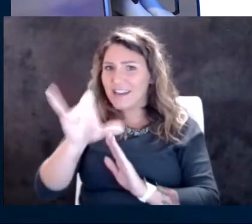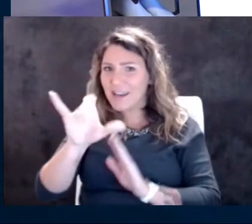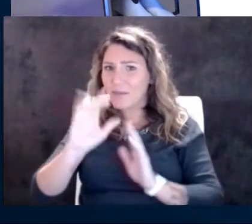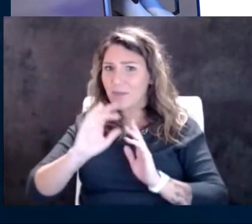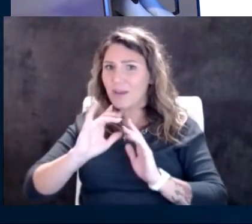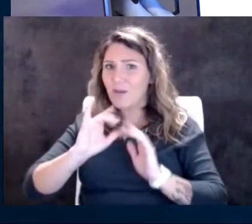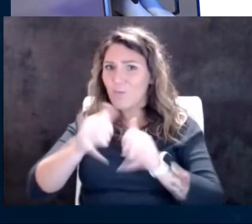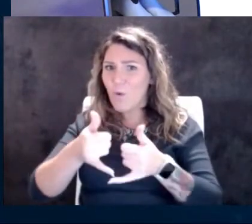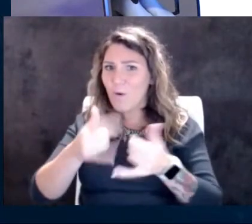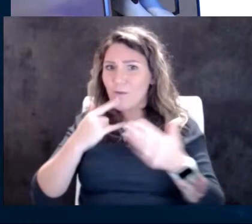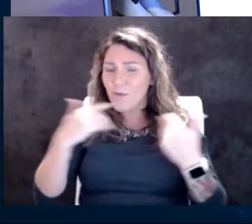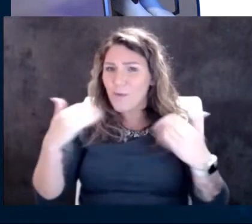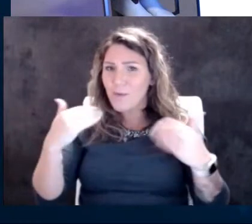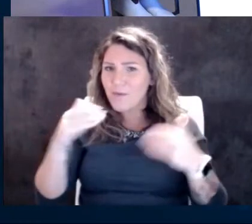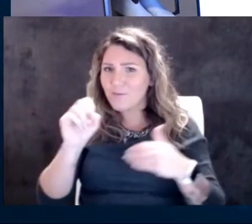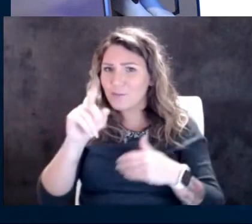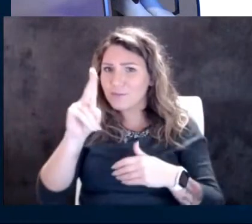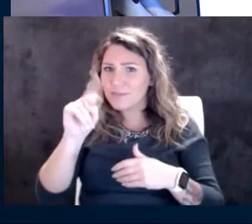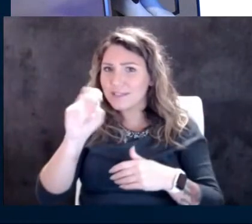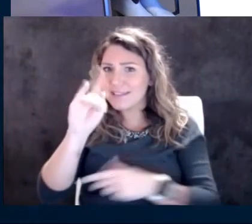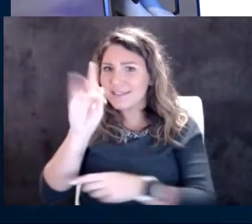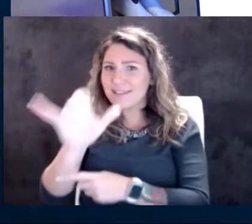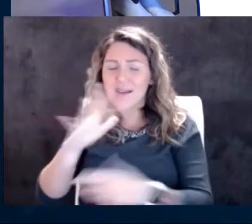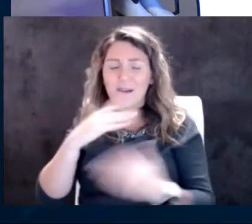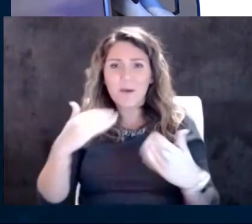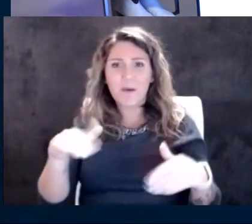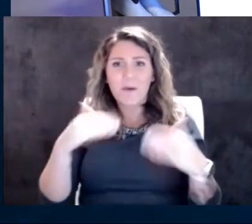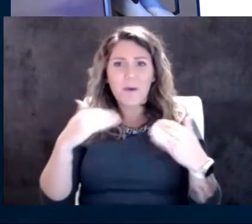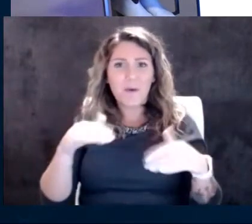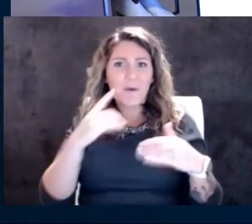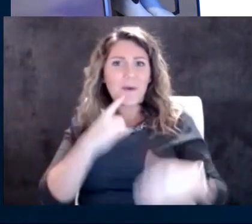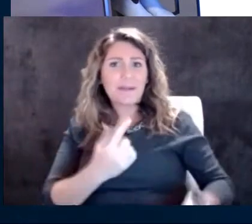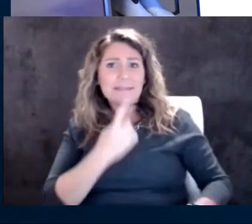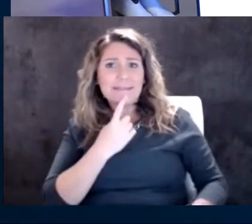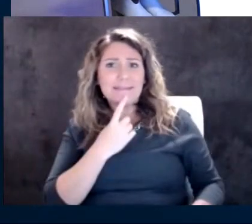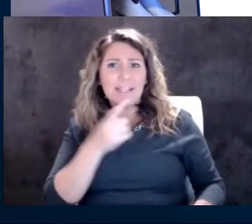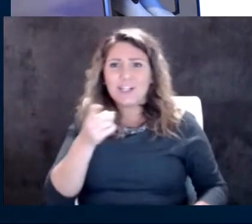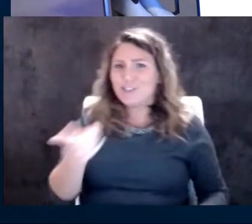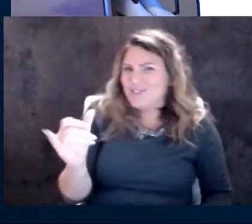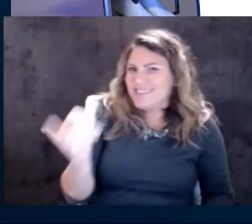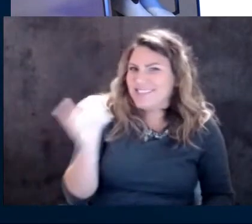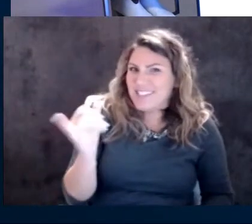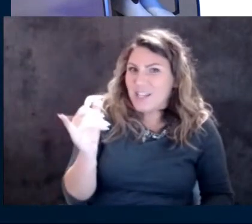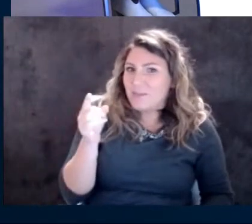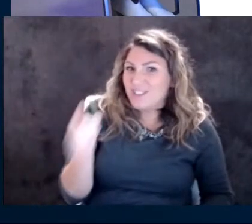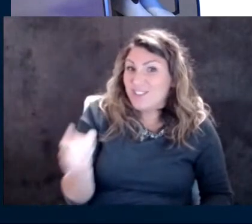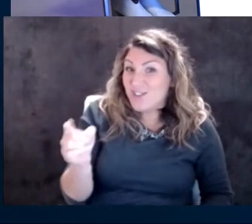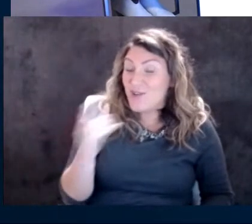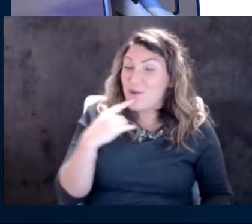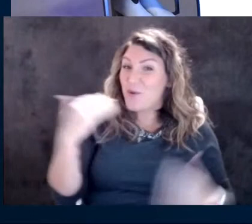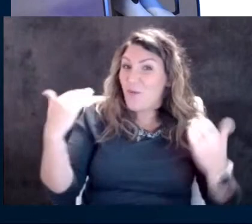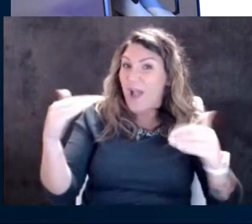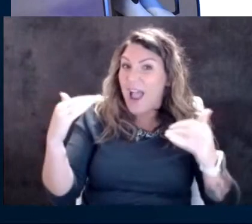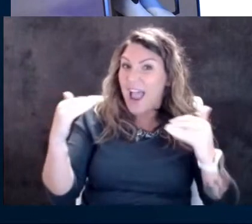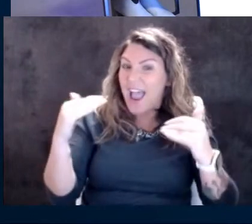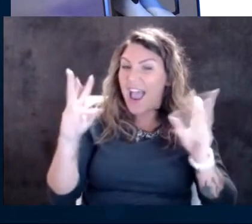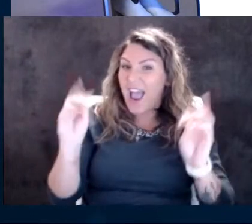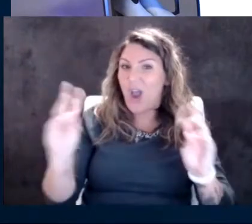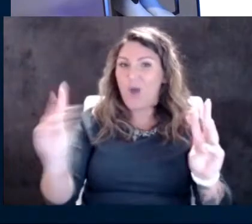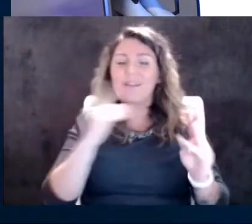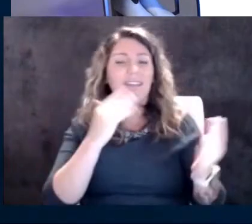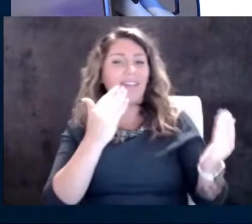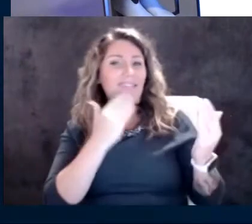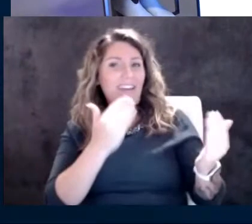Well done. I would say in this case, the apple did not fall very far from the tree at all, just to say. Well, thank you. I appreciate that